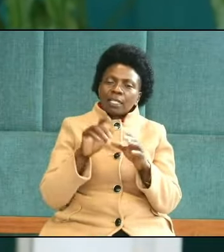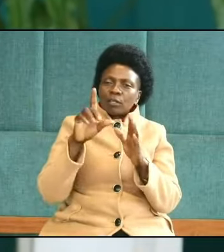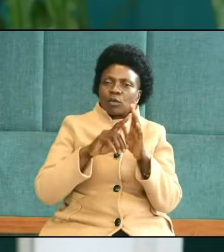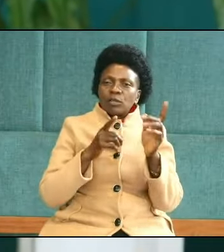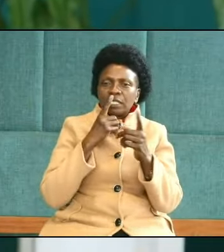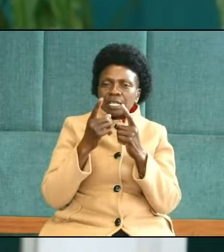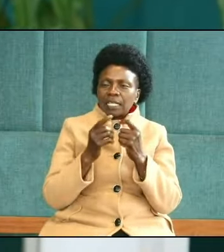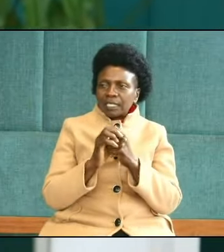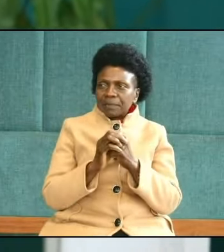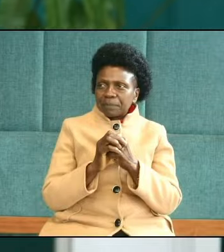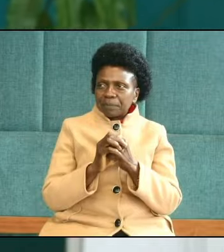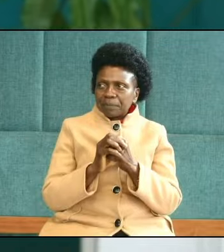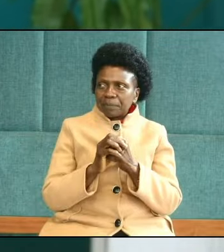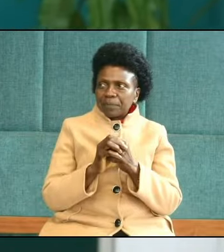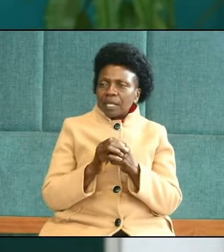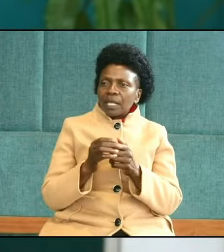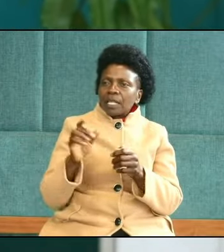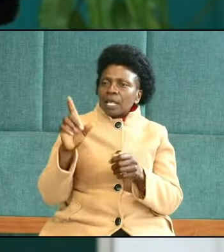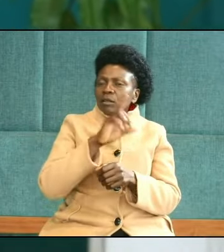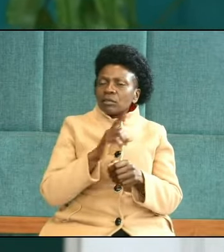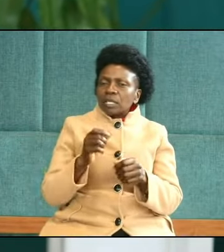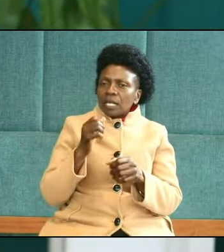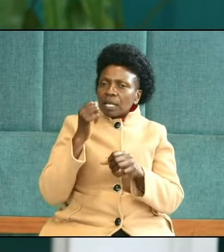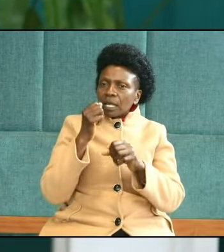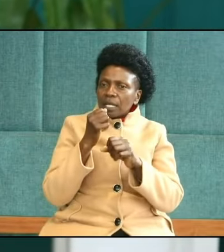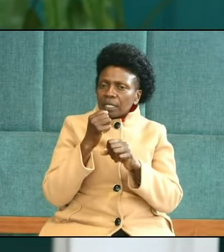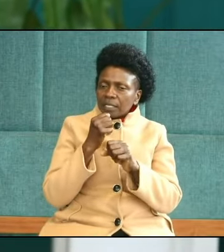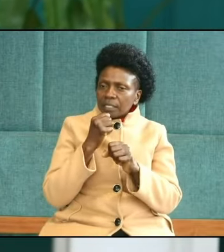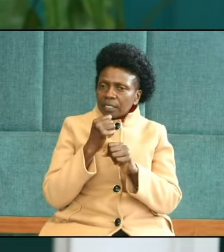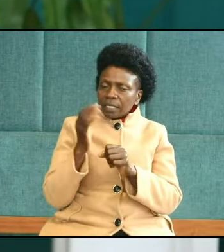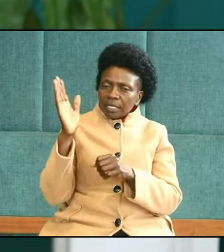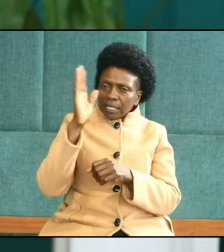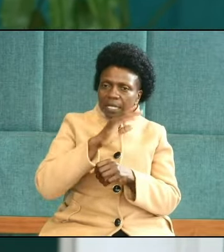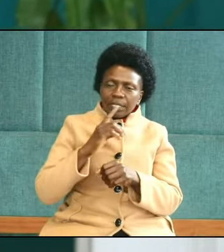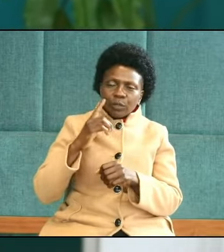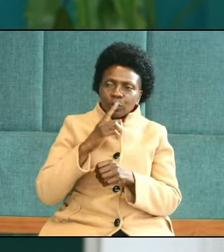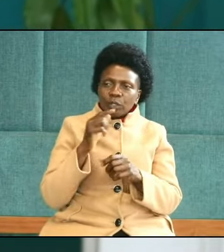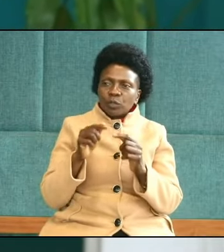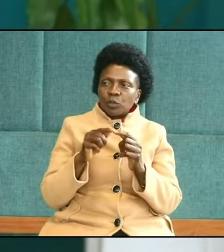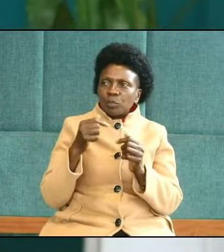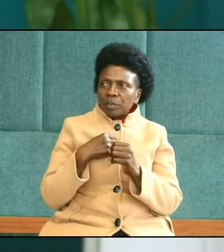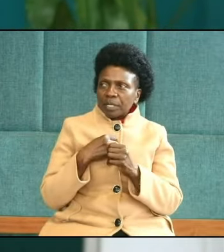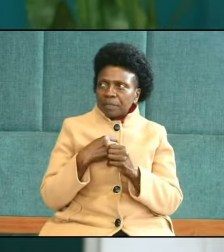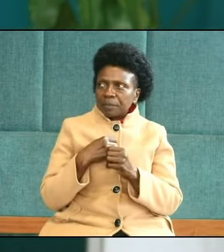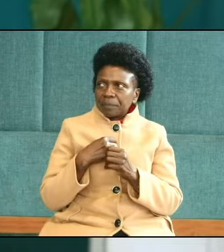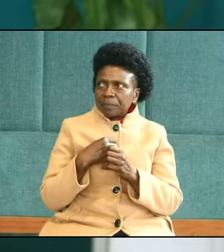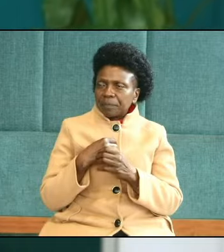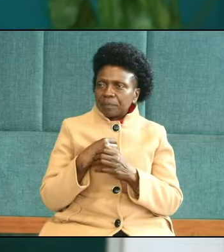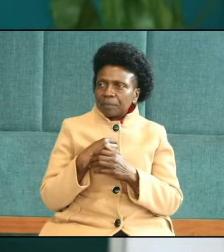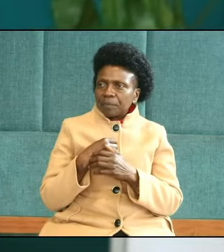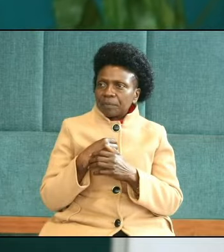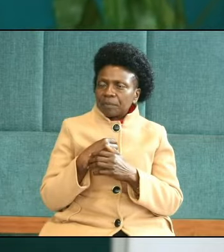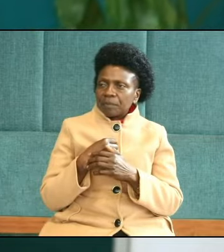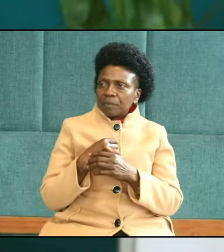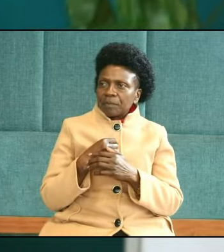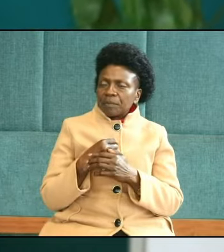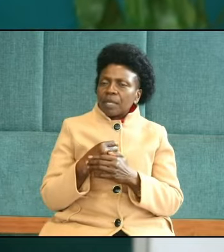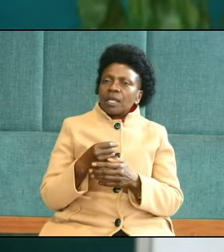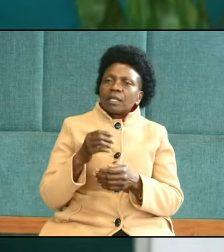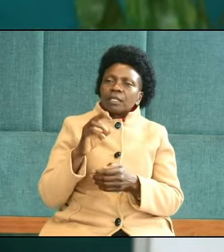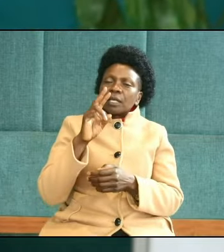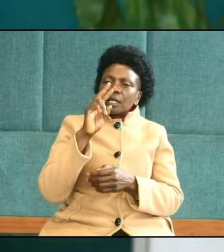here? Ruth, is she going to pack up and leave? Here is her mother-in-law saying, God is